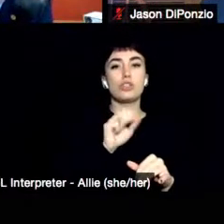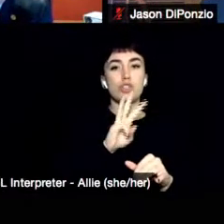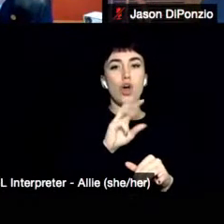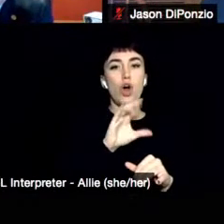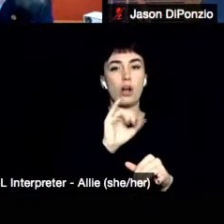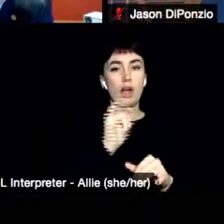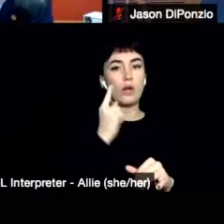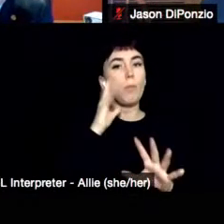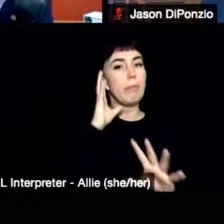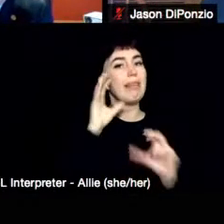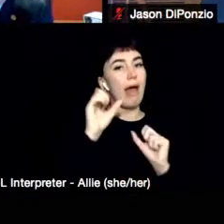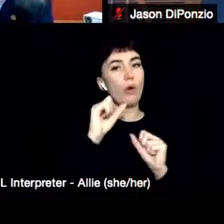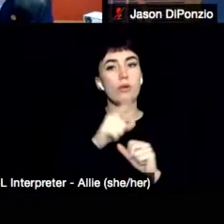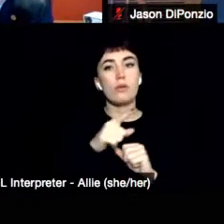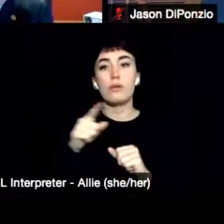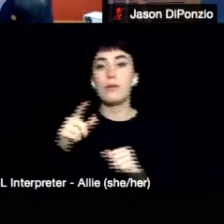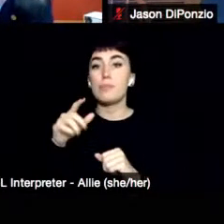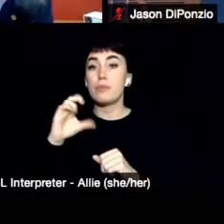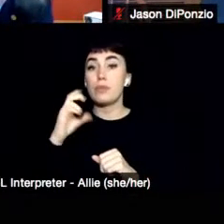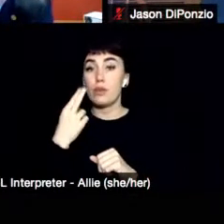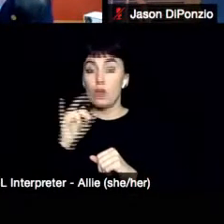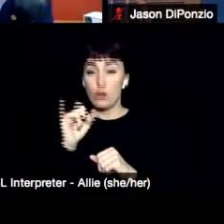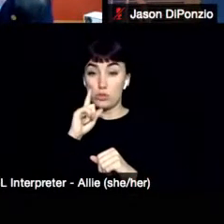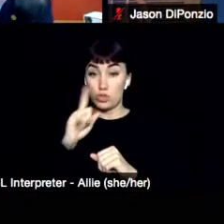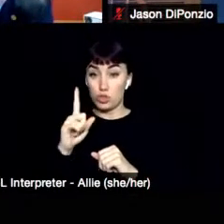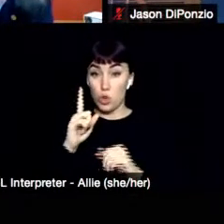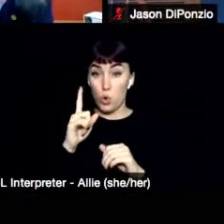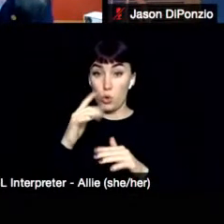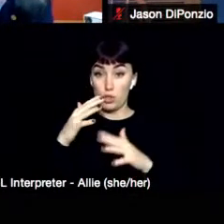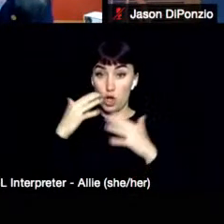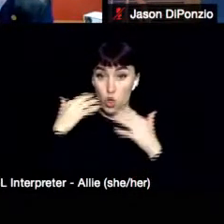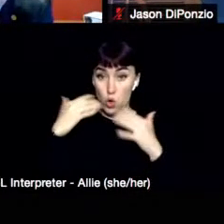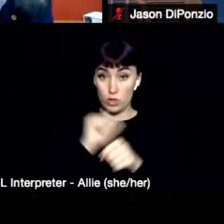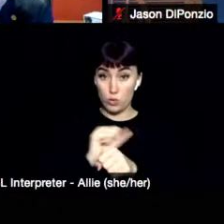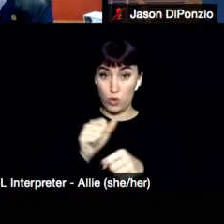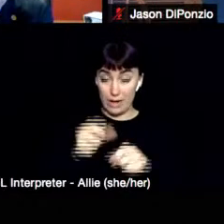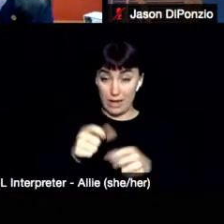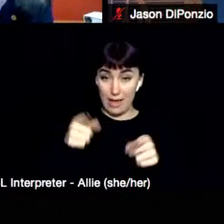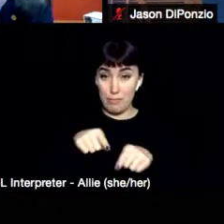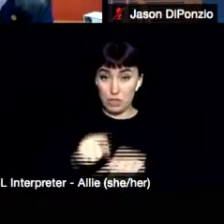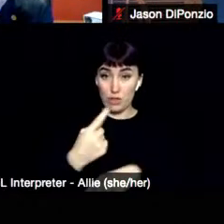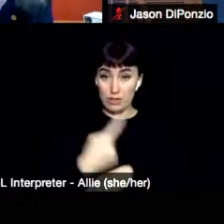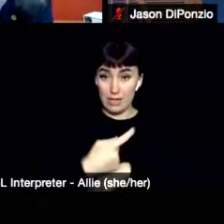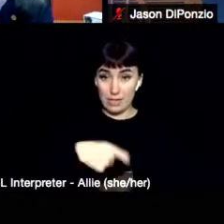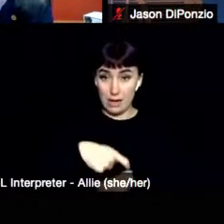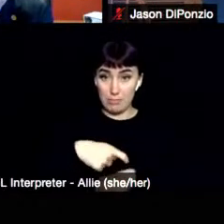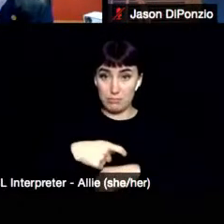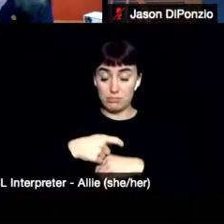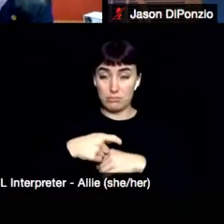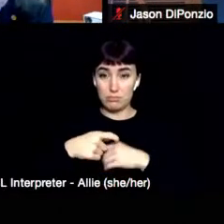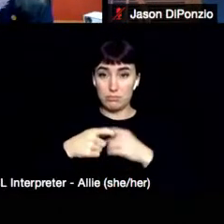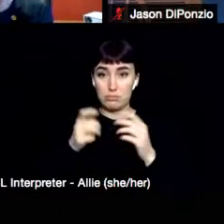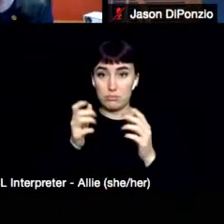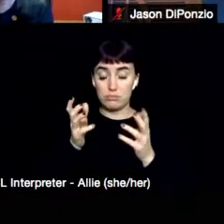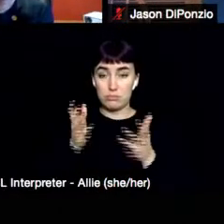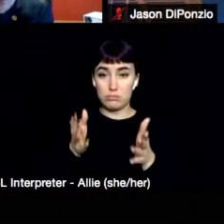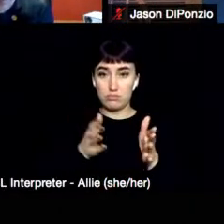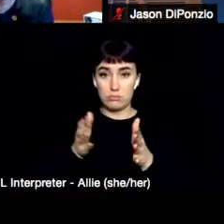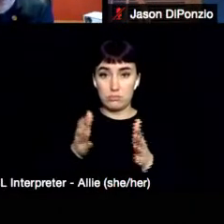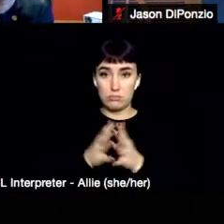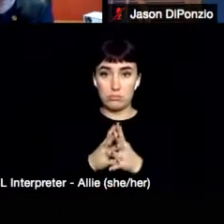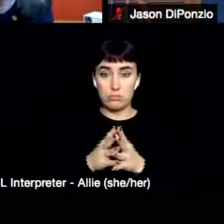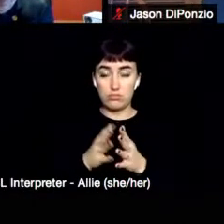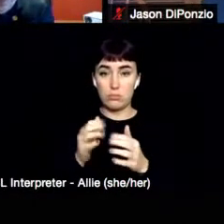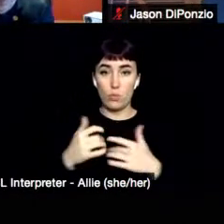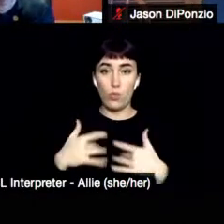an extent and the noisier work be done during the daytime with the